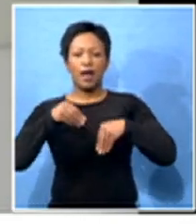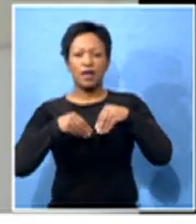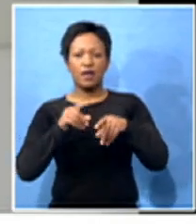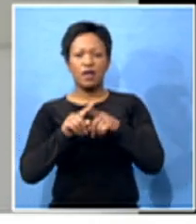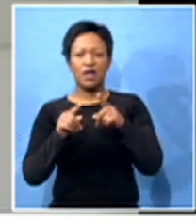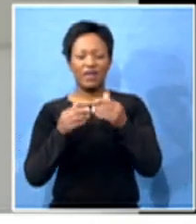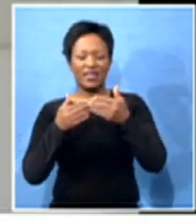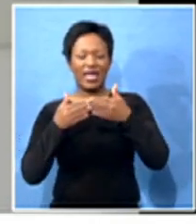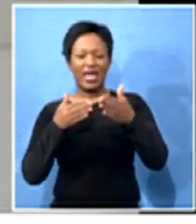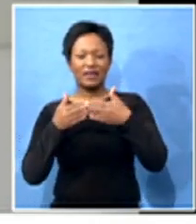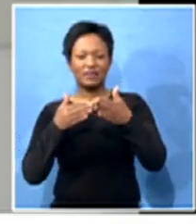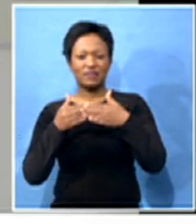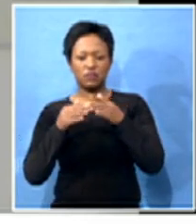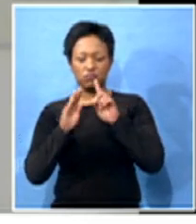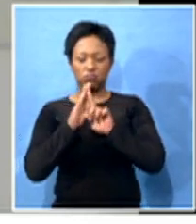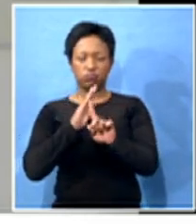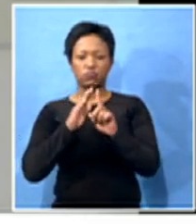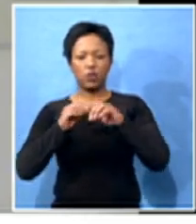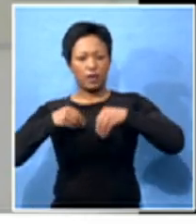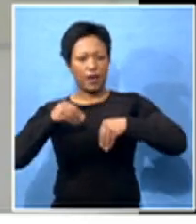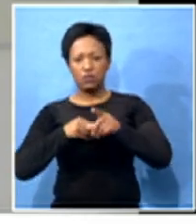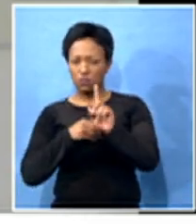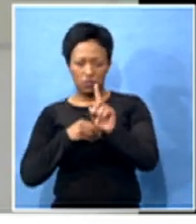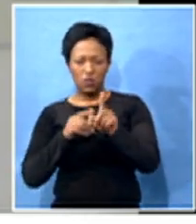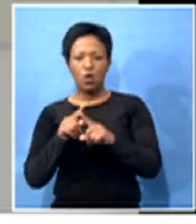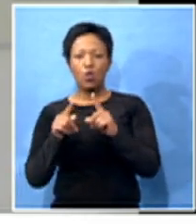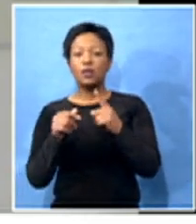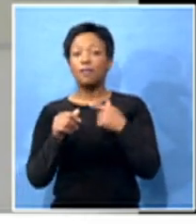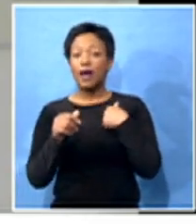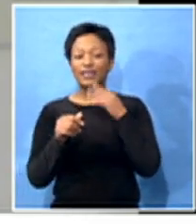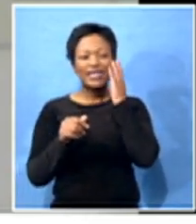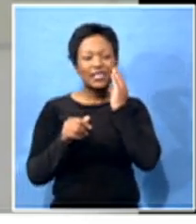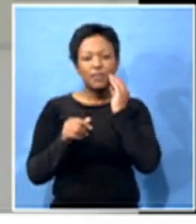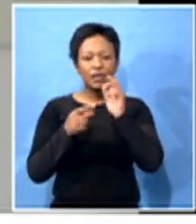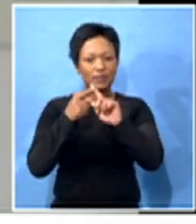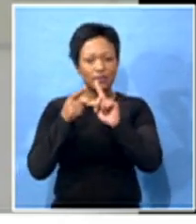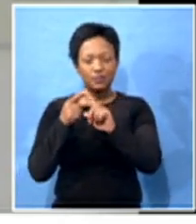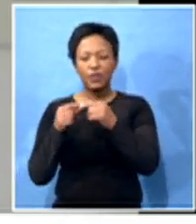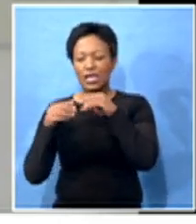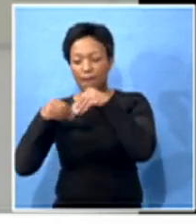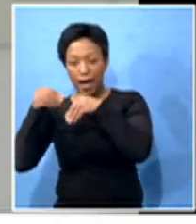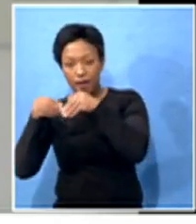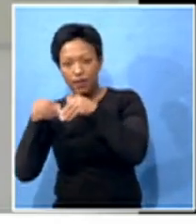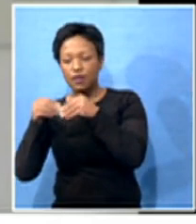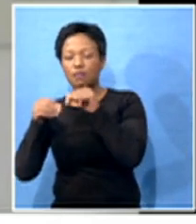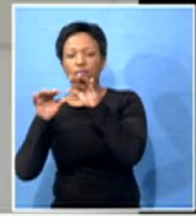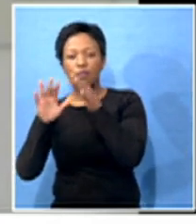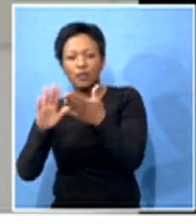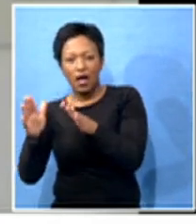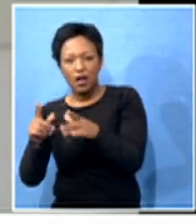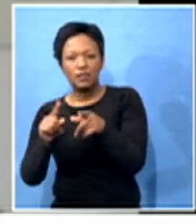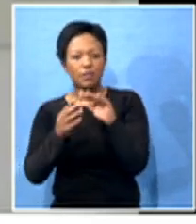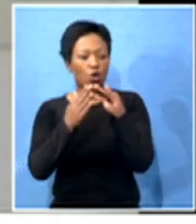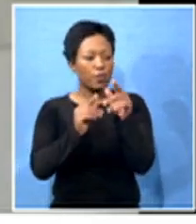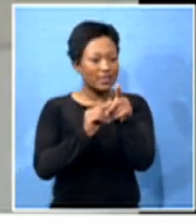of the mine, we say. So they have to count the experiences of the community monitors that Susan so aptly